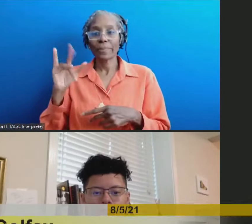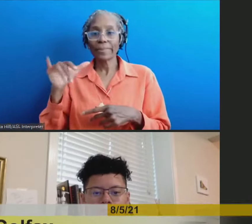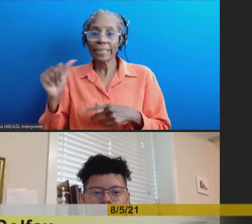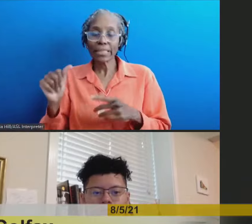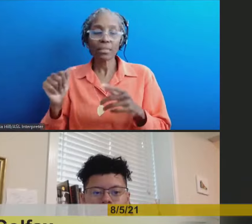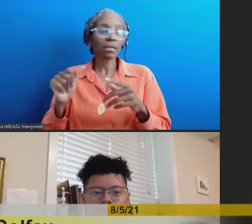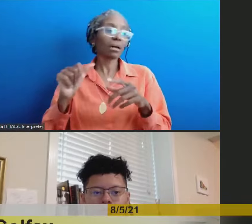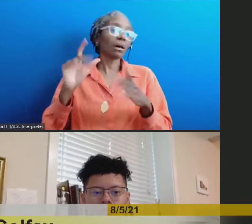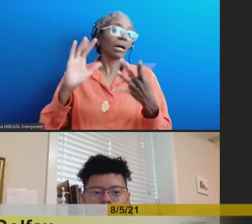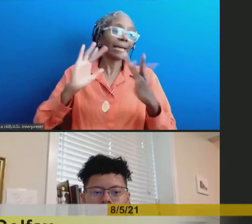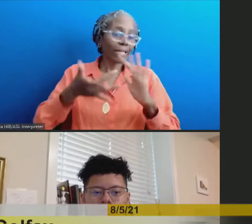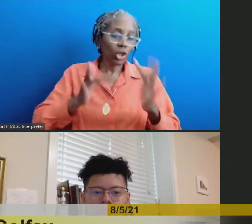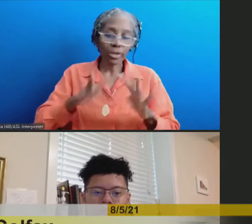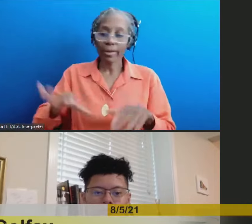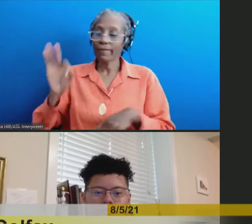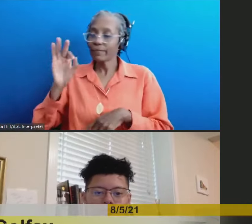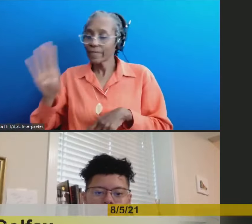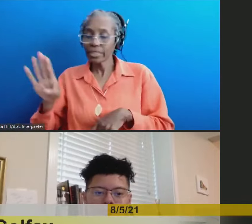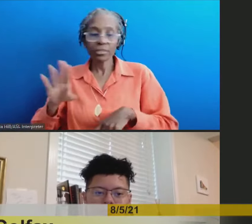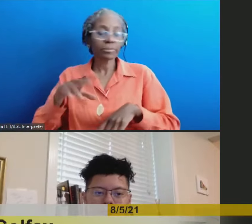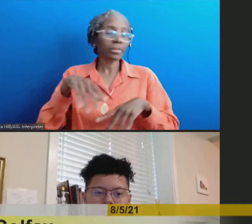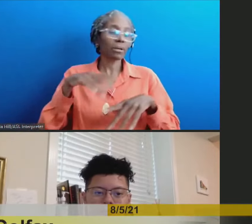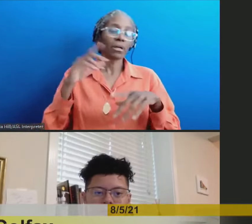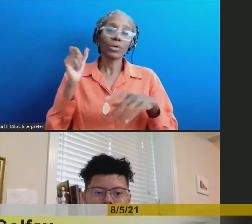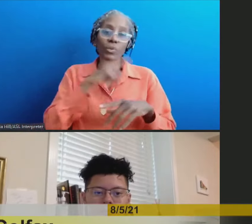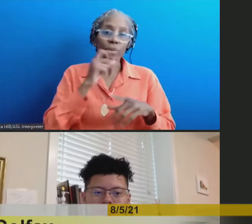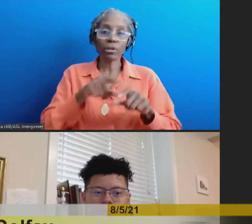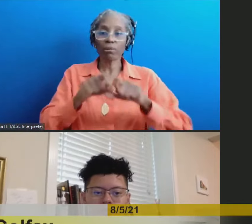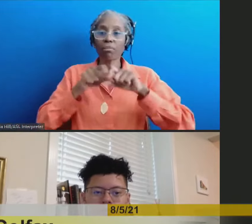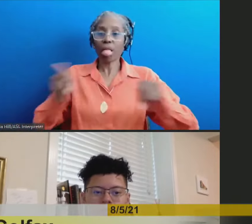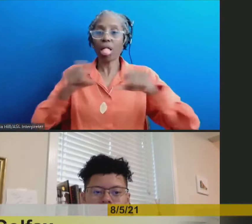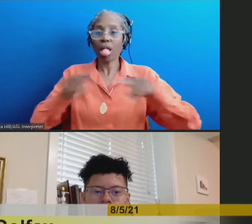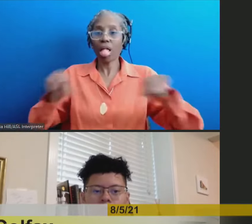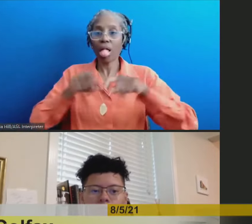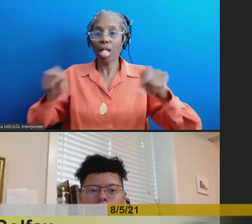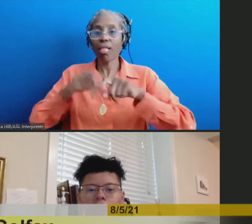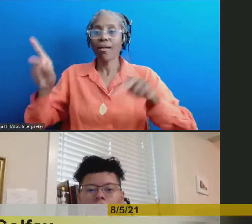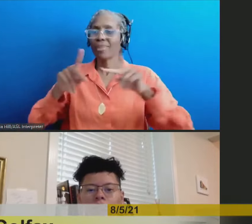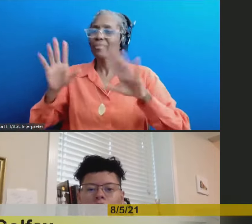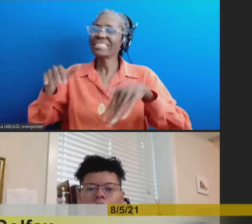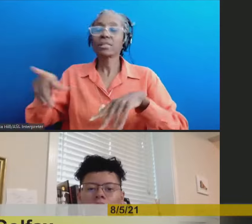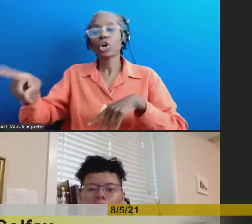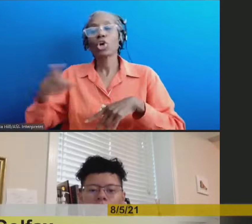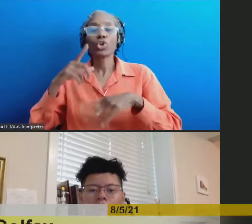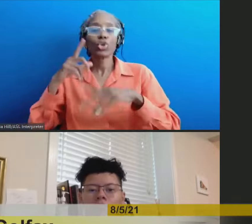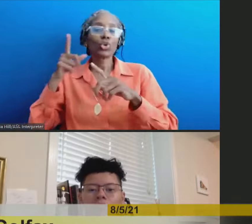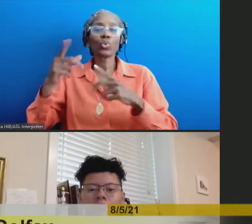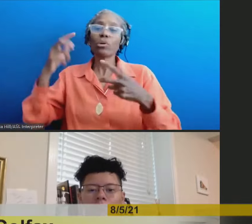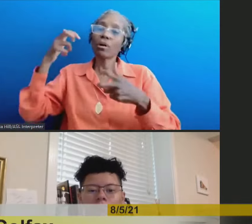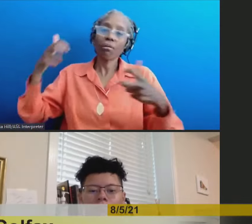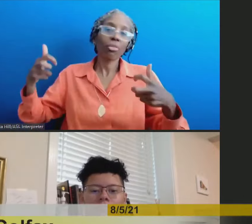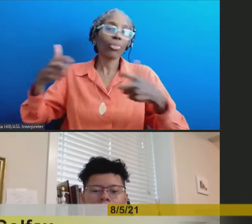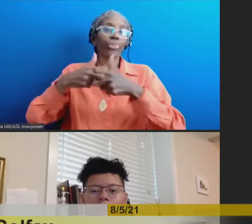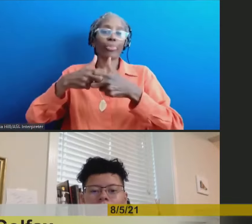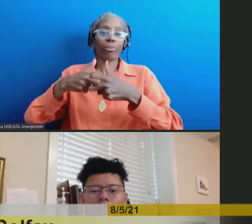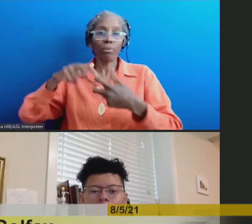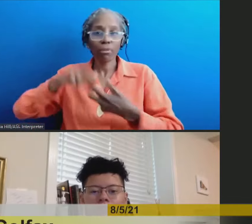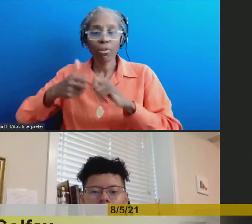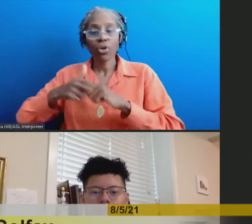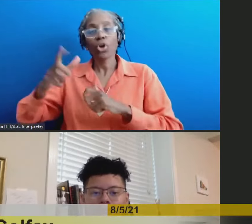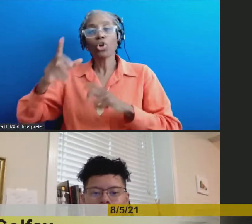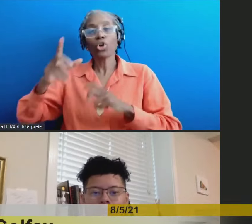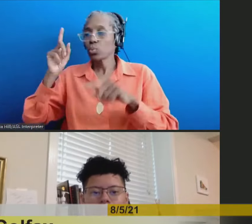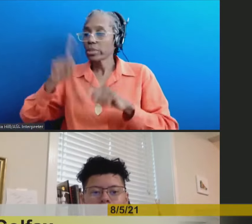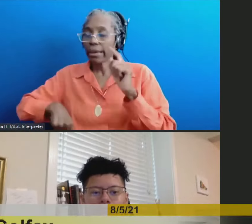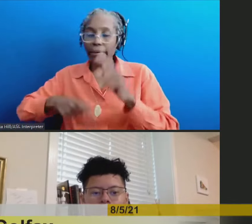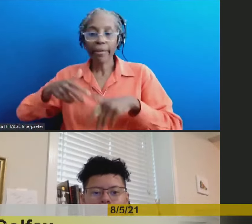your reproductive health, which is not the case. There's no scientific evidence